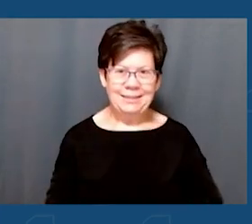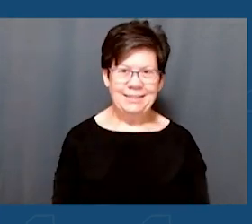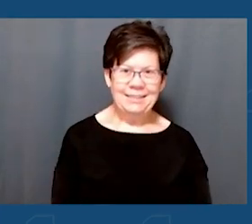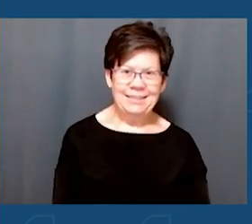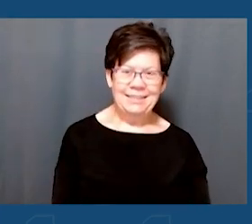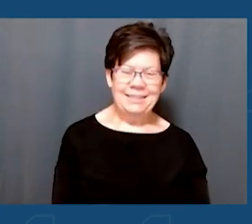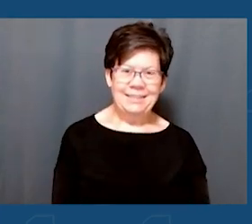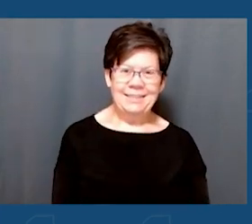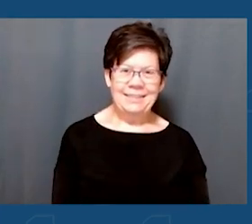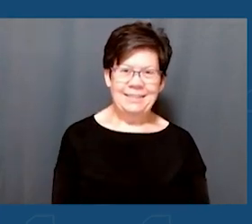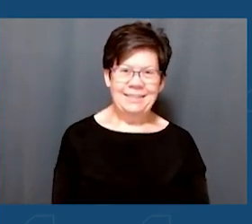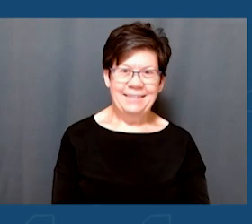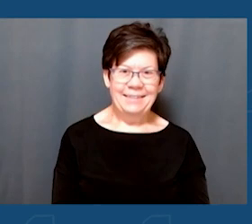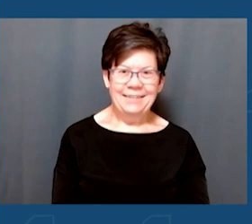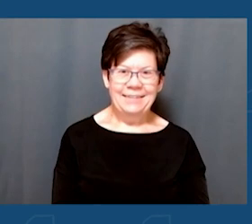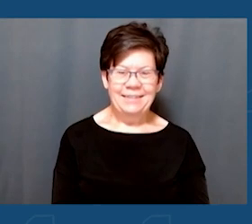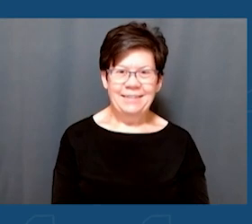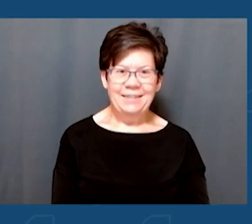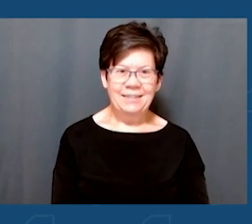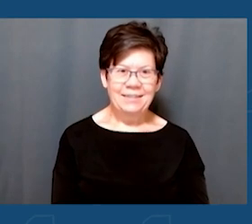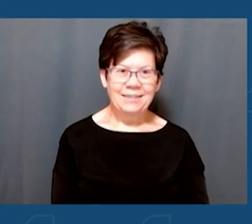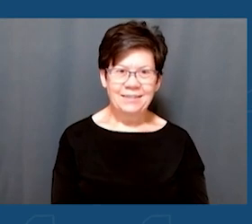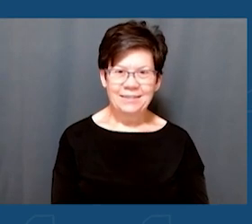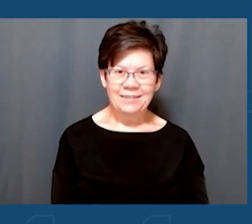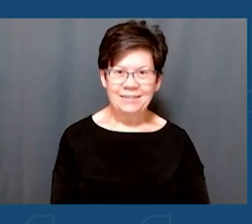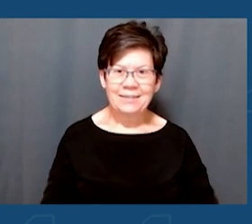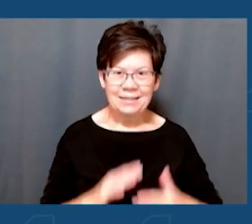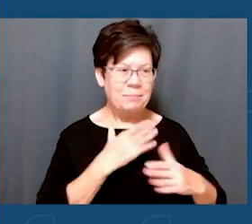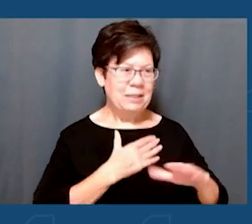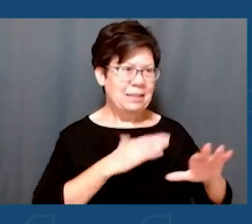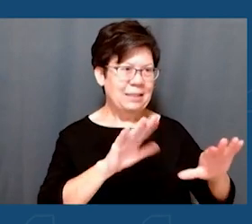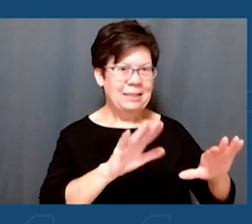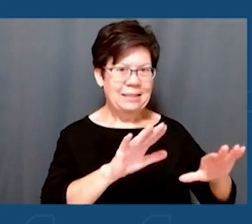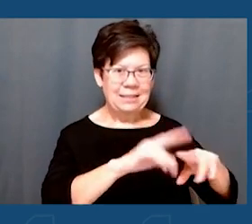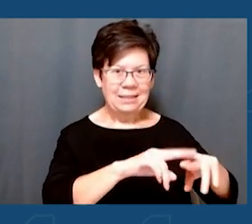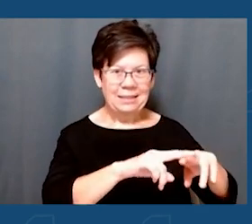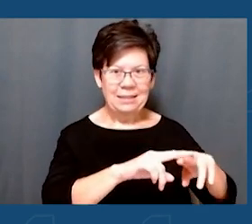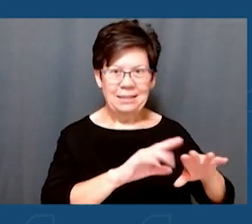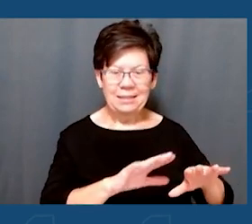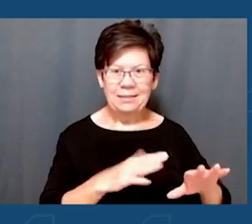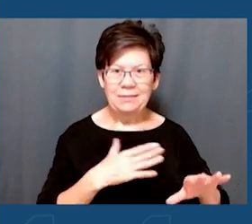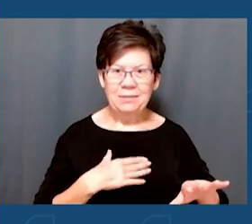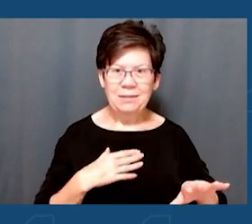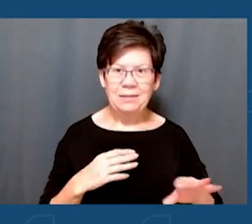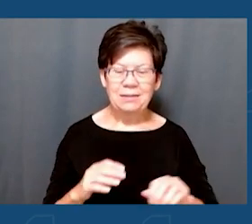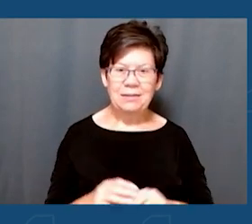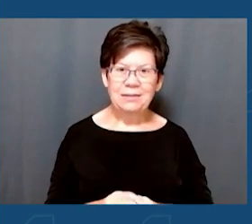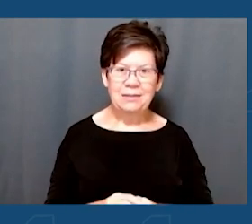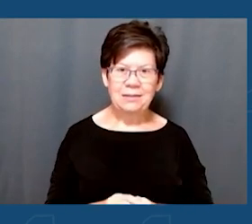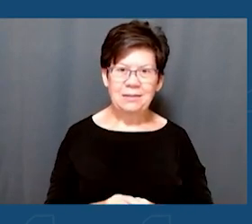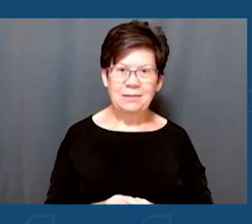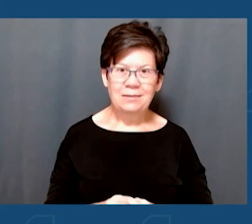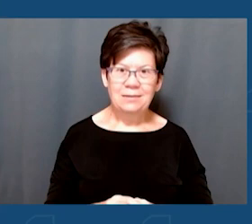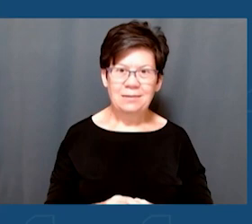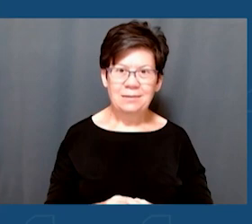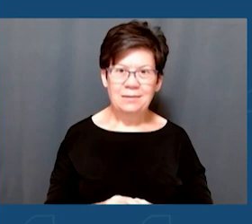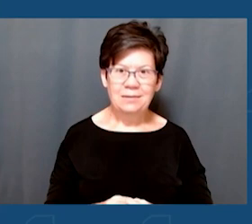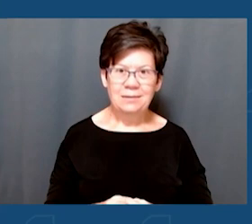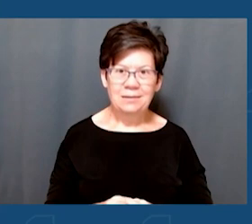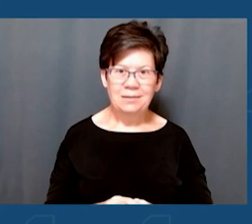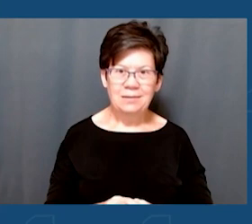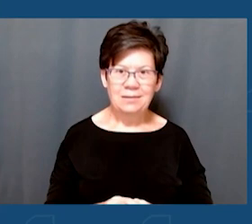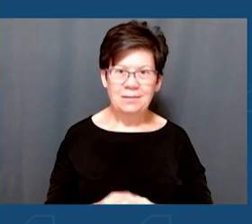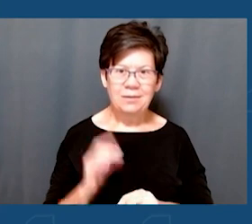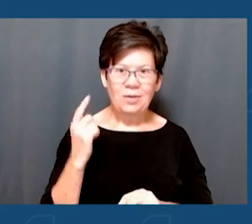Everyone, please remain seated. Please remain seated for the photo. Michael, please remain seated. We're going to do a countdown.